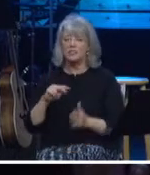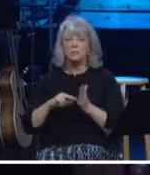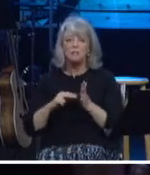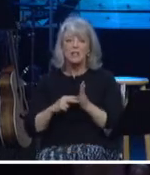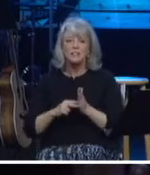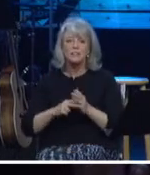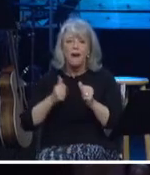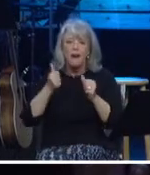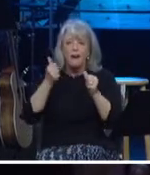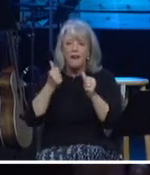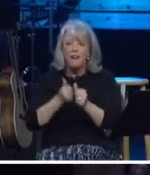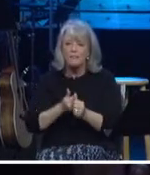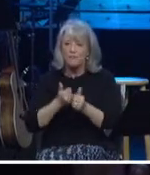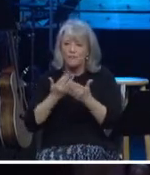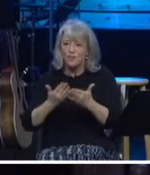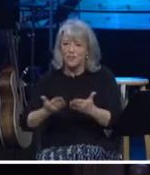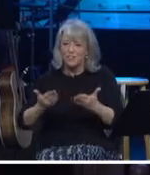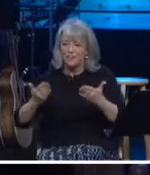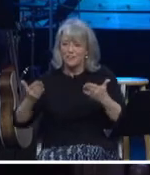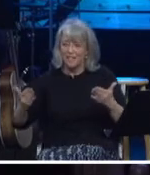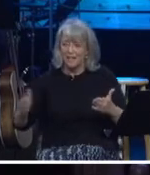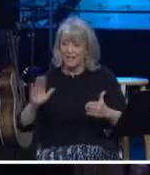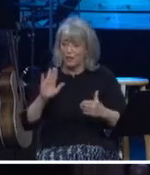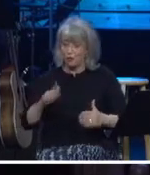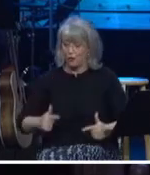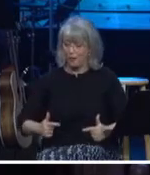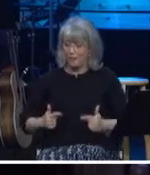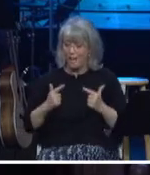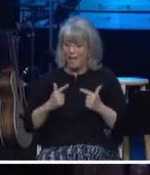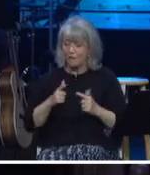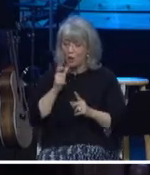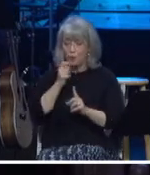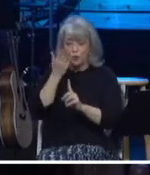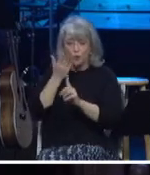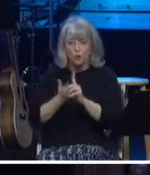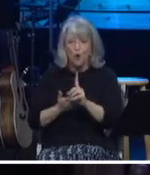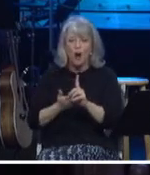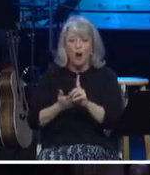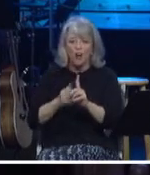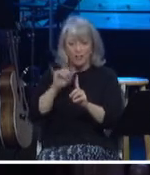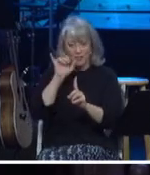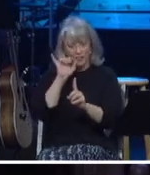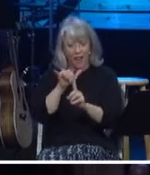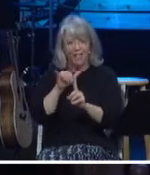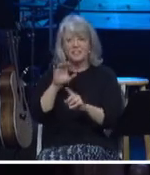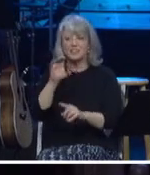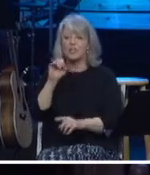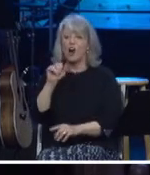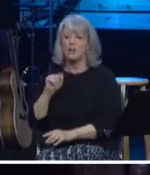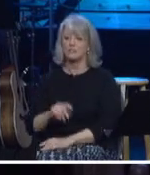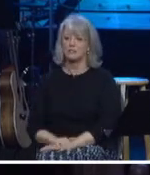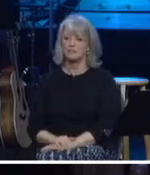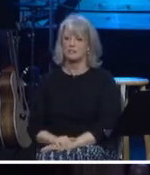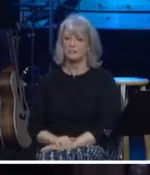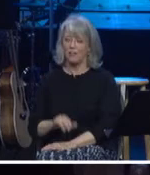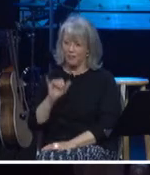Everything. Everything. Everything about you. That's the cost. Here's Mark